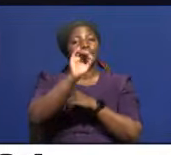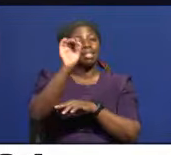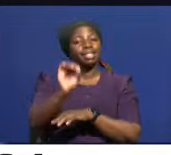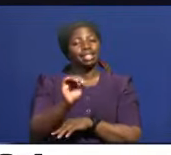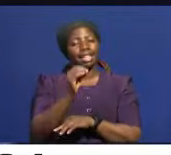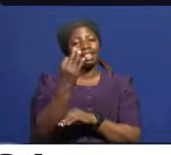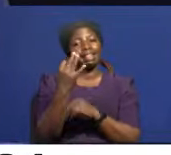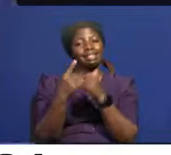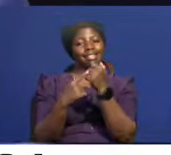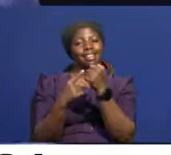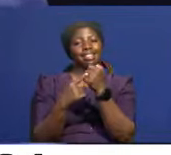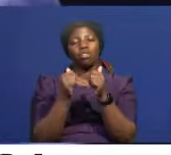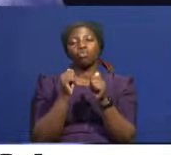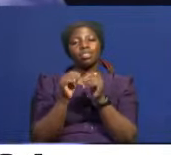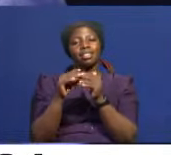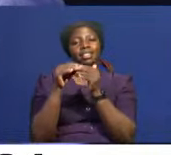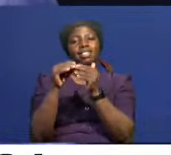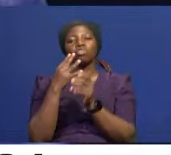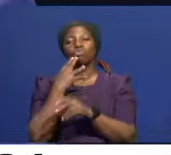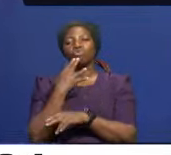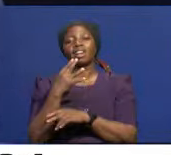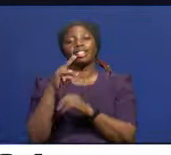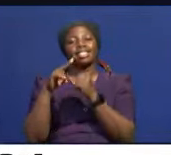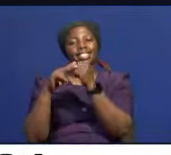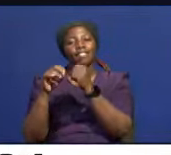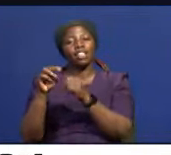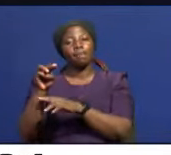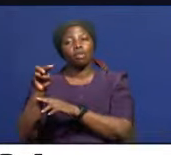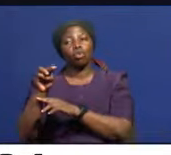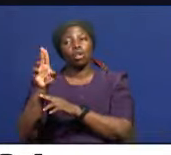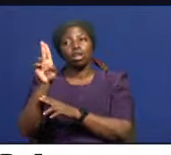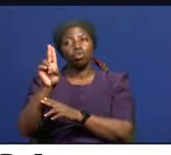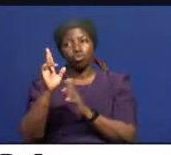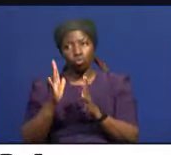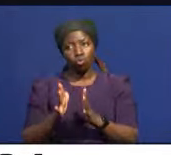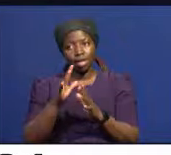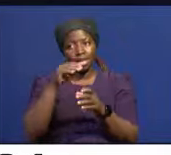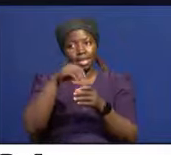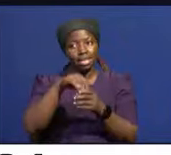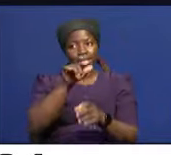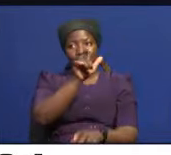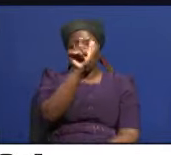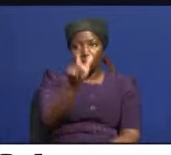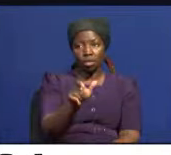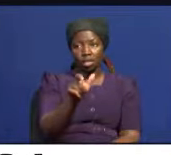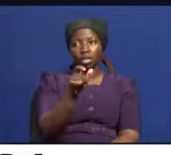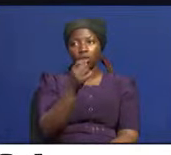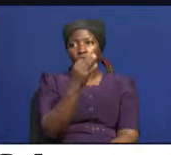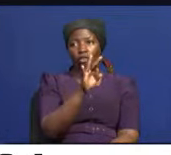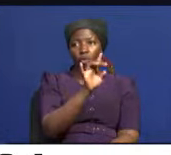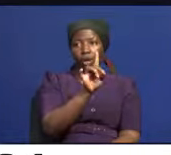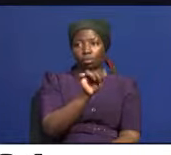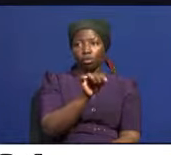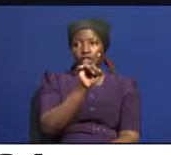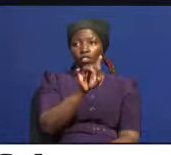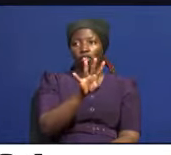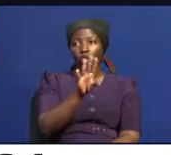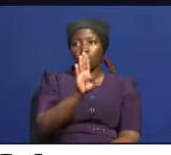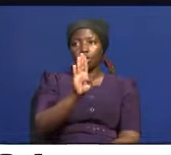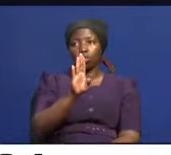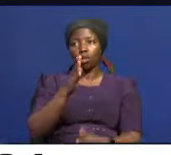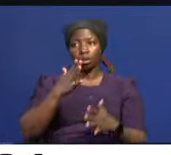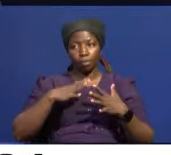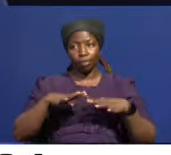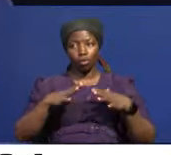36%, which translates to 470 million users in a continent of 1.4 billion